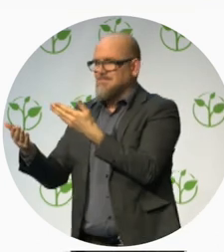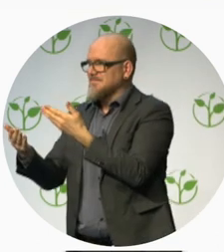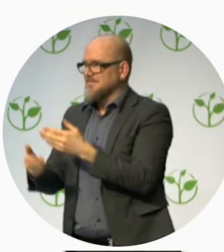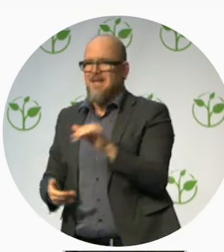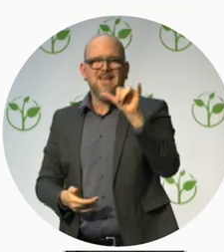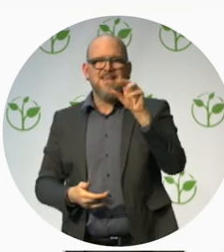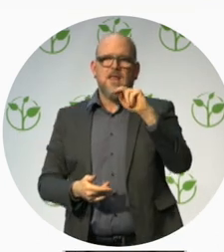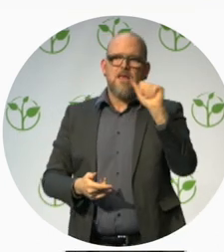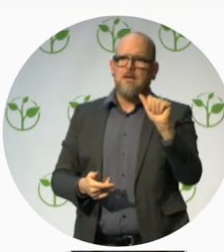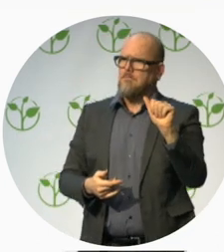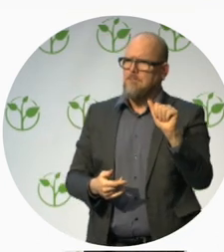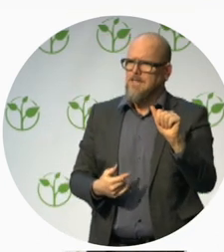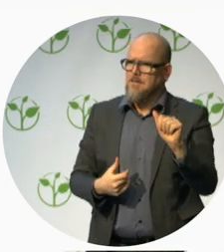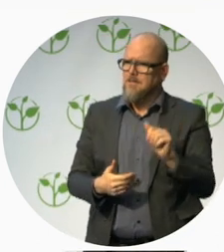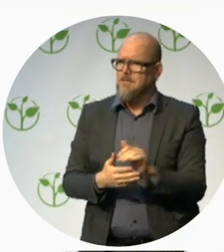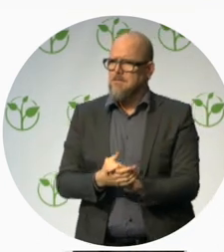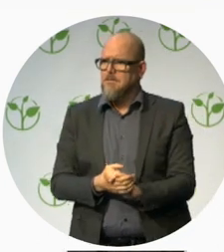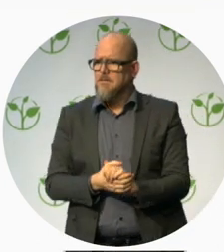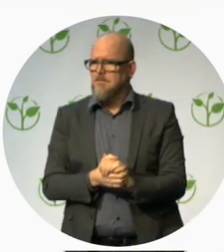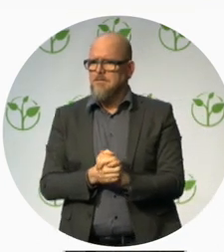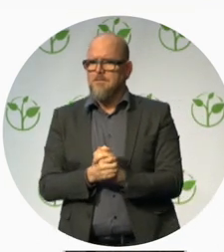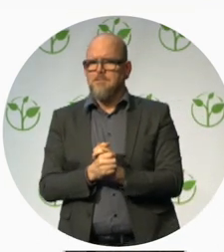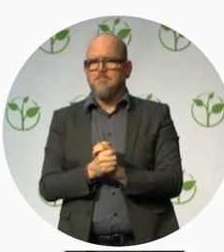You made it, you overtook Trump. So this,